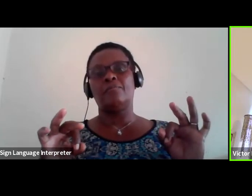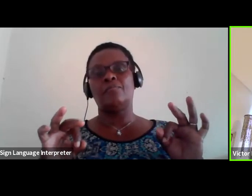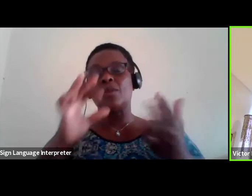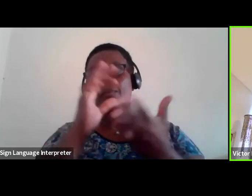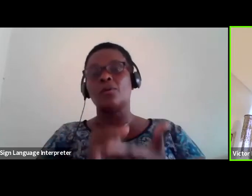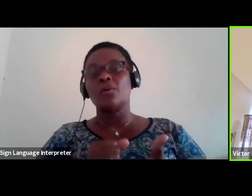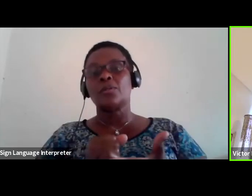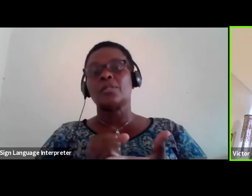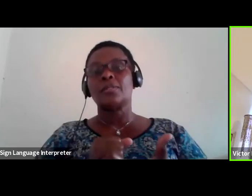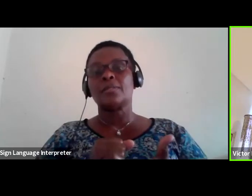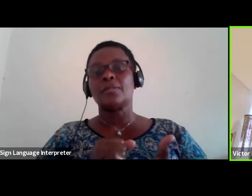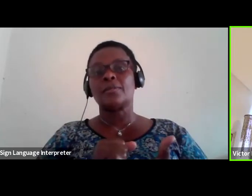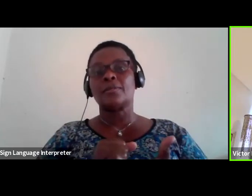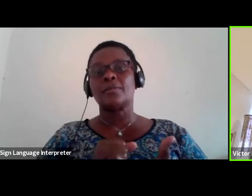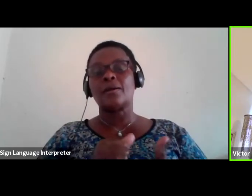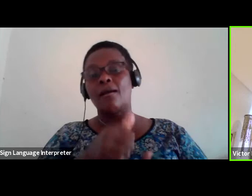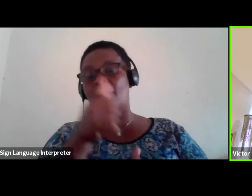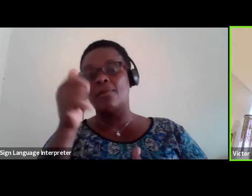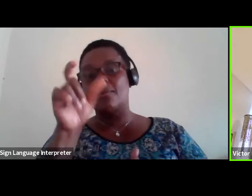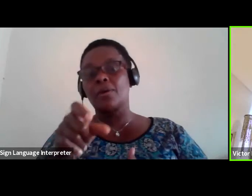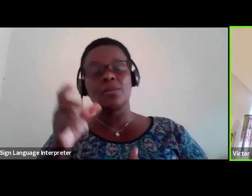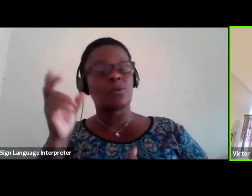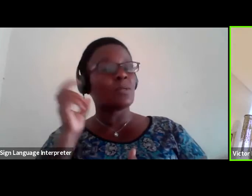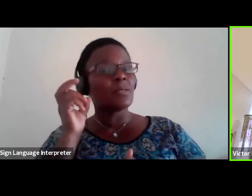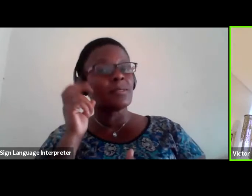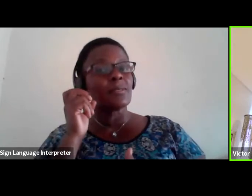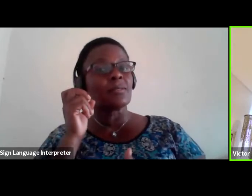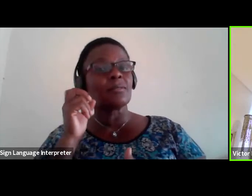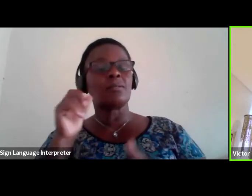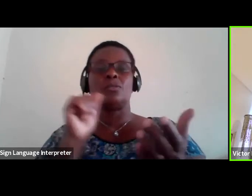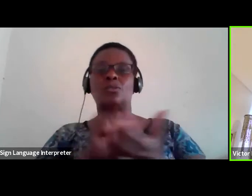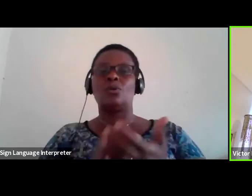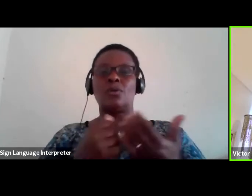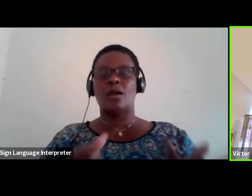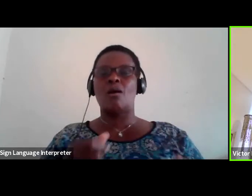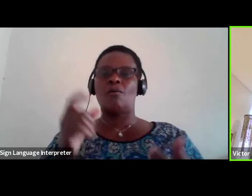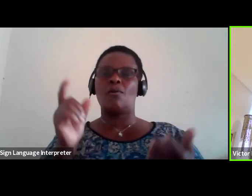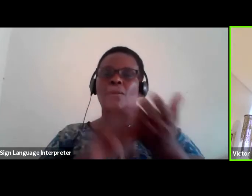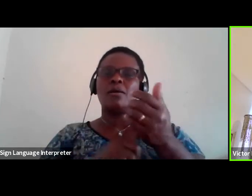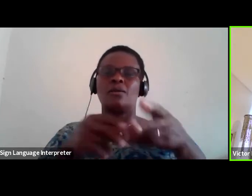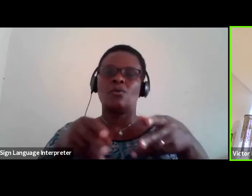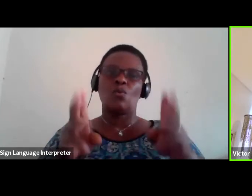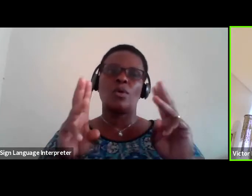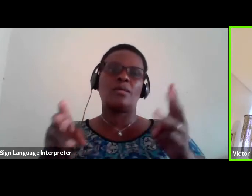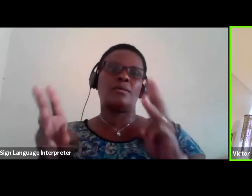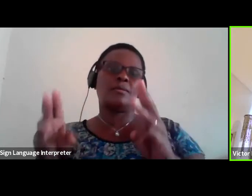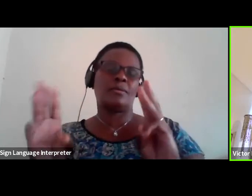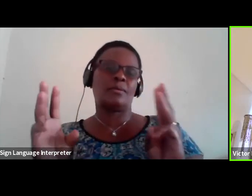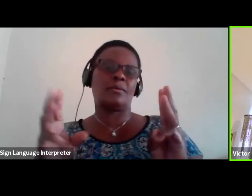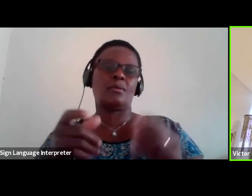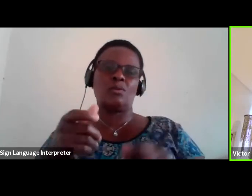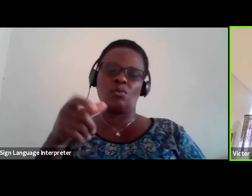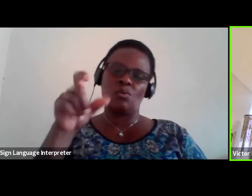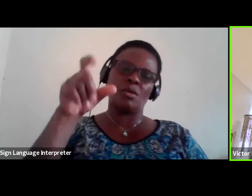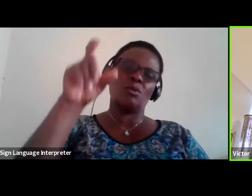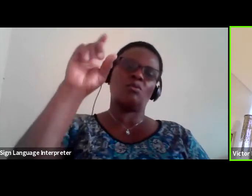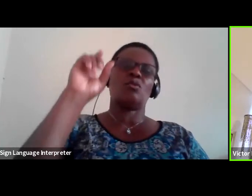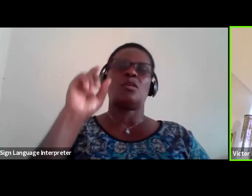to look for alternative measures or ways to communicate, which has also increased the cost of